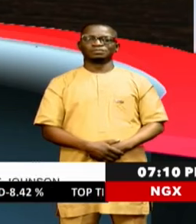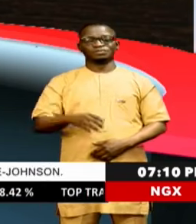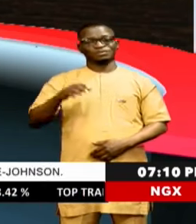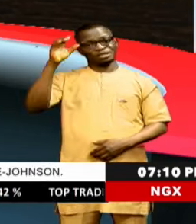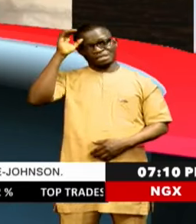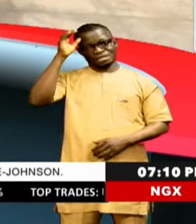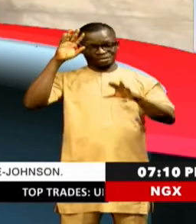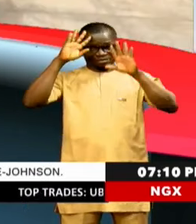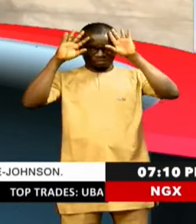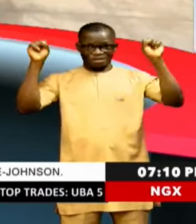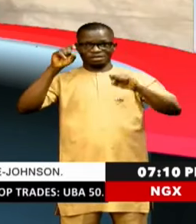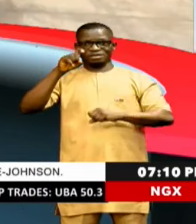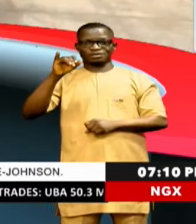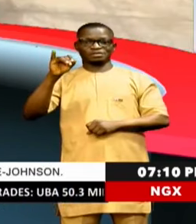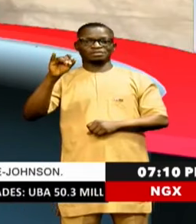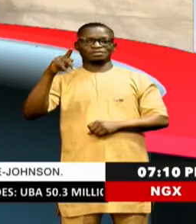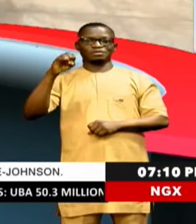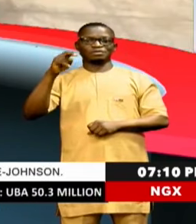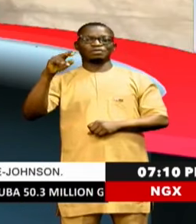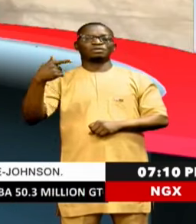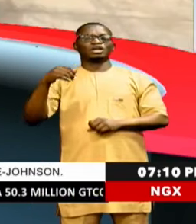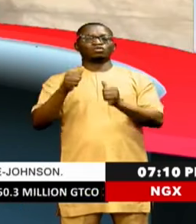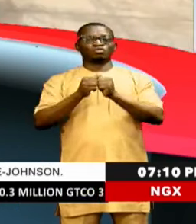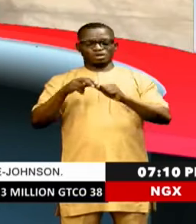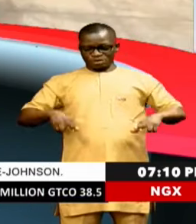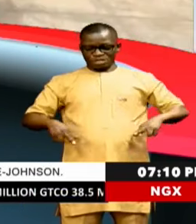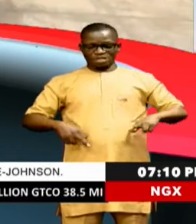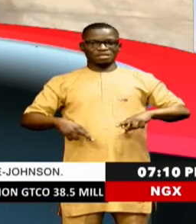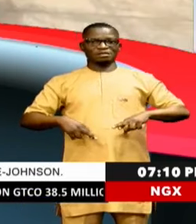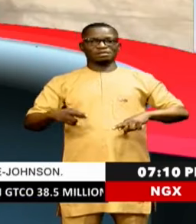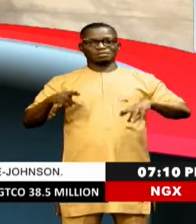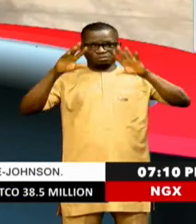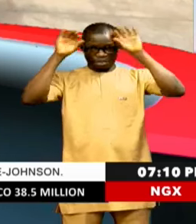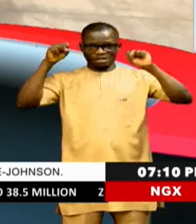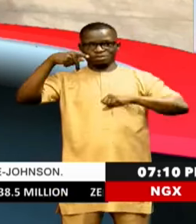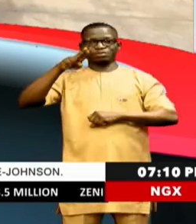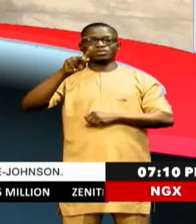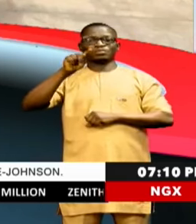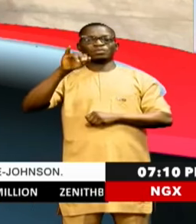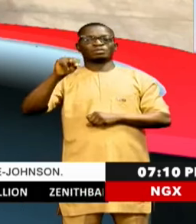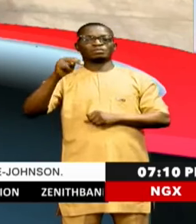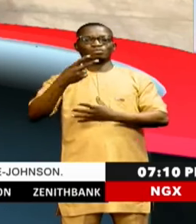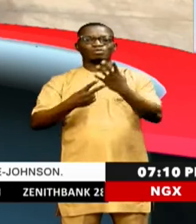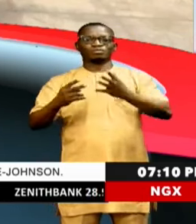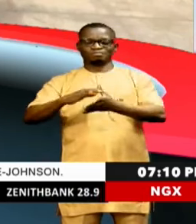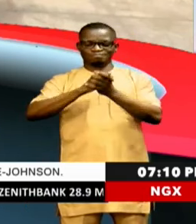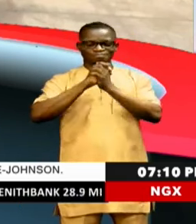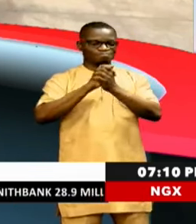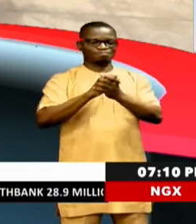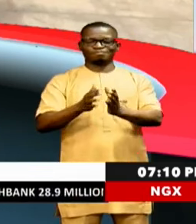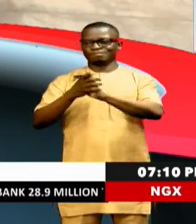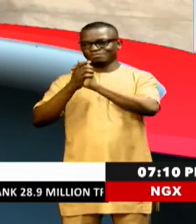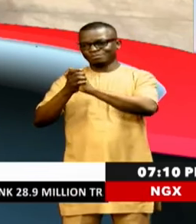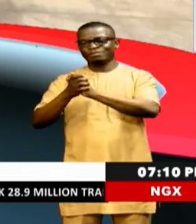Chinese President Xi Jinping and his Russian counterpart Vladimir Putin exchanged congratulatory messages on